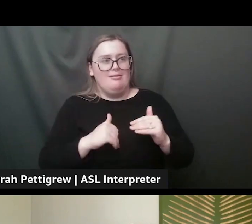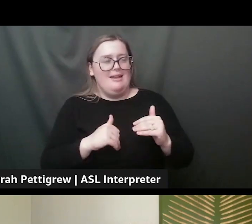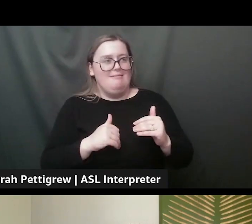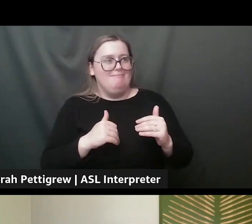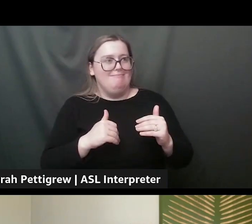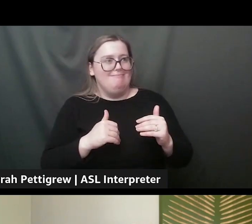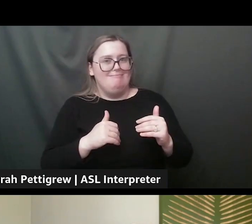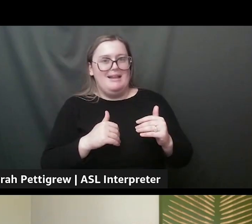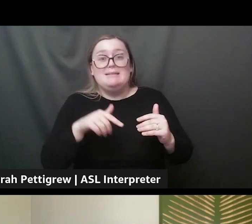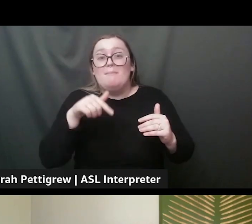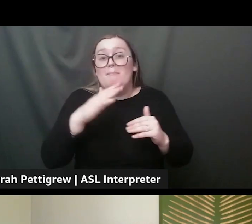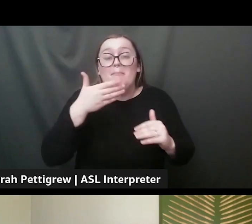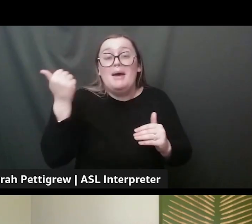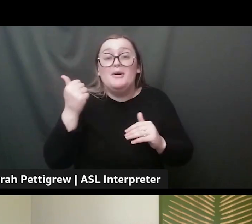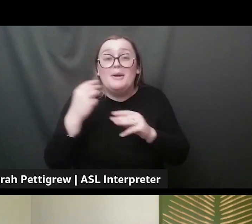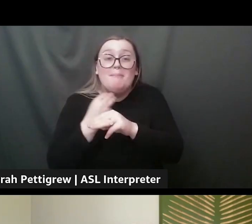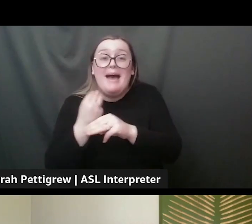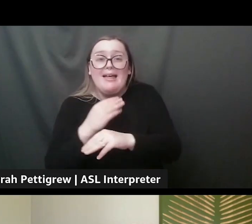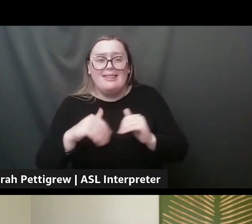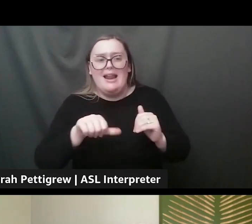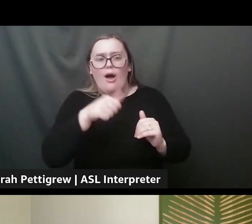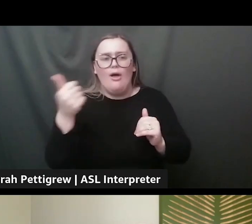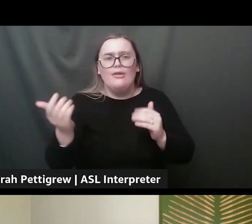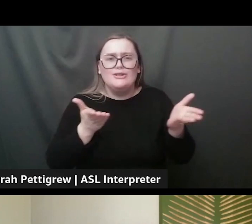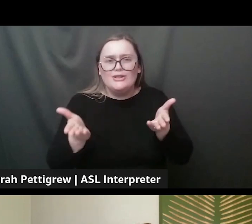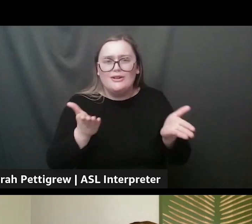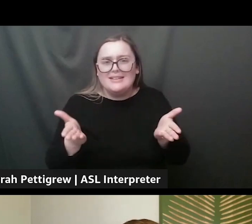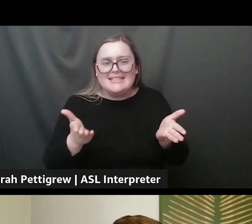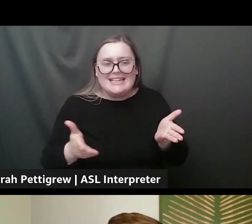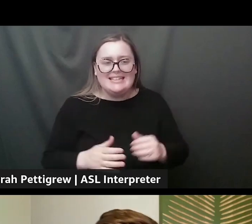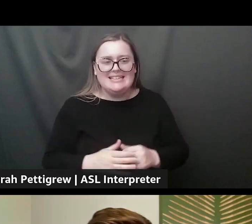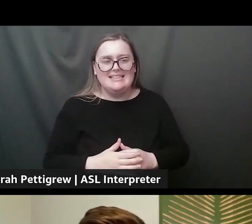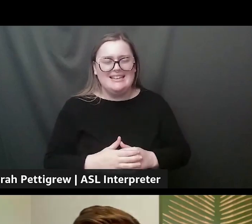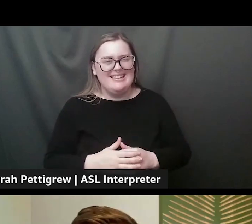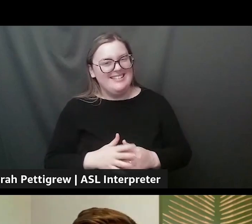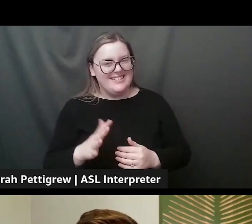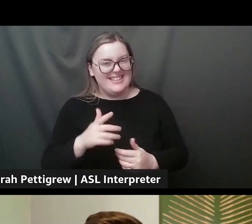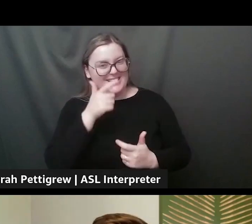other services and stuff. That's kind of interesting.